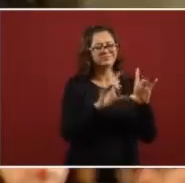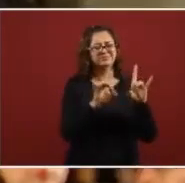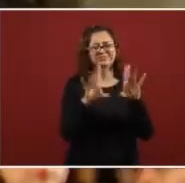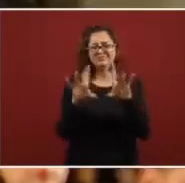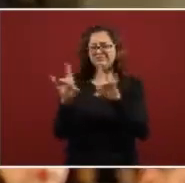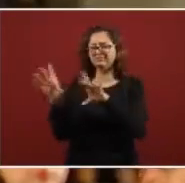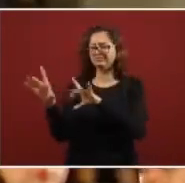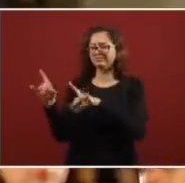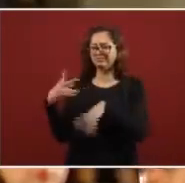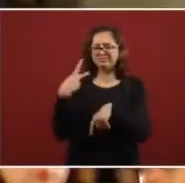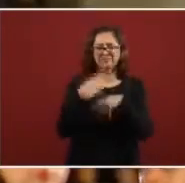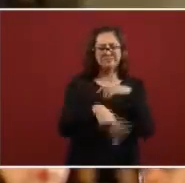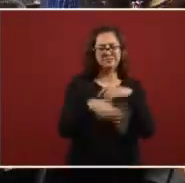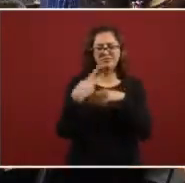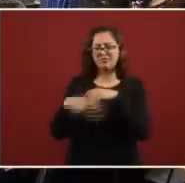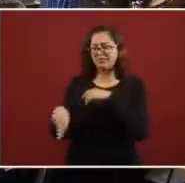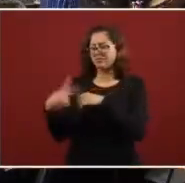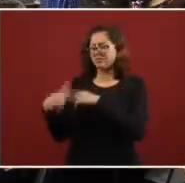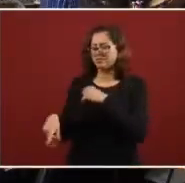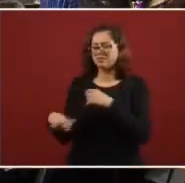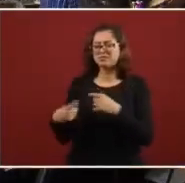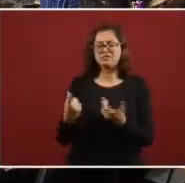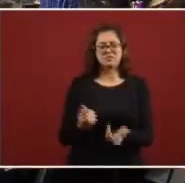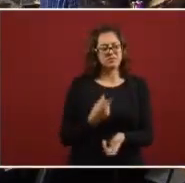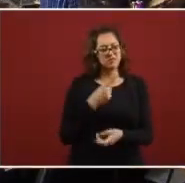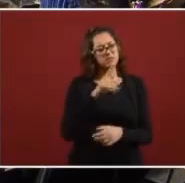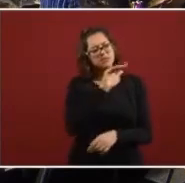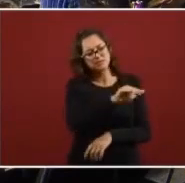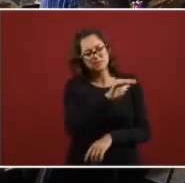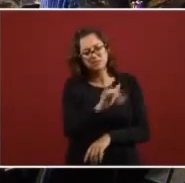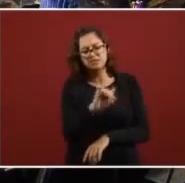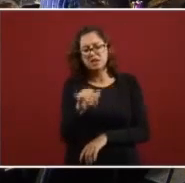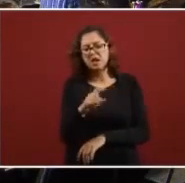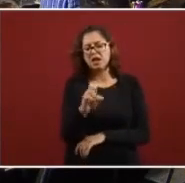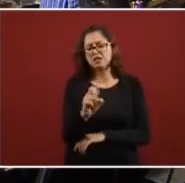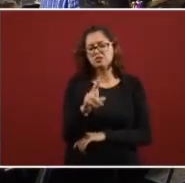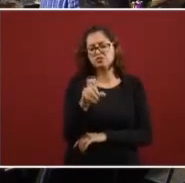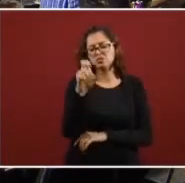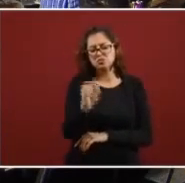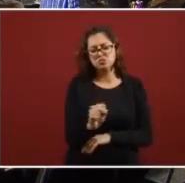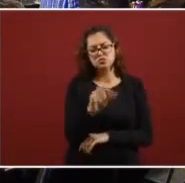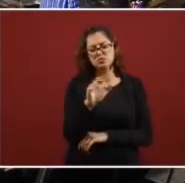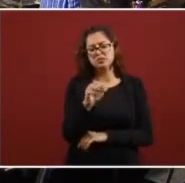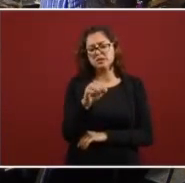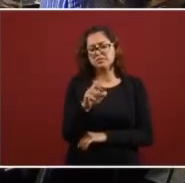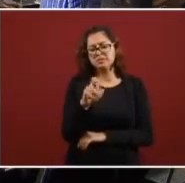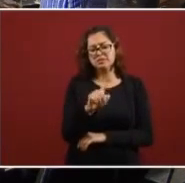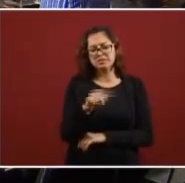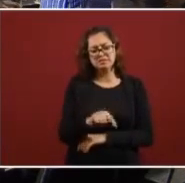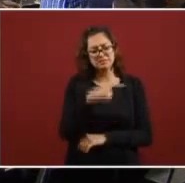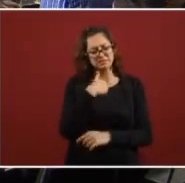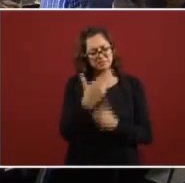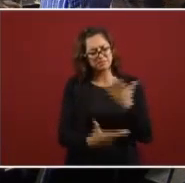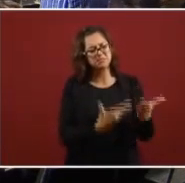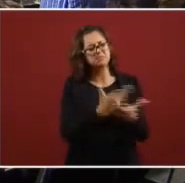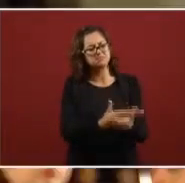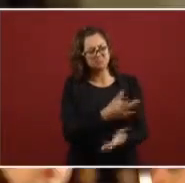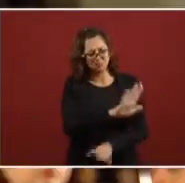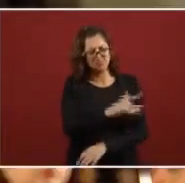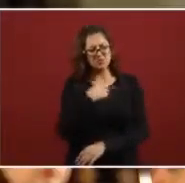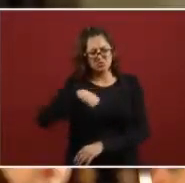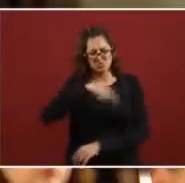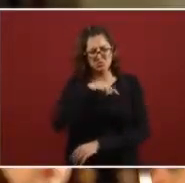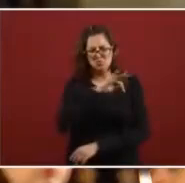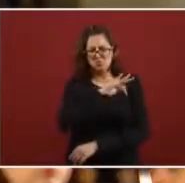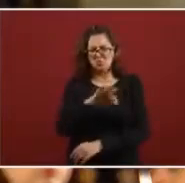they had no tread. So we spoke to Jesus Ramirez in order to propose to them that